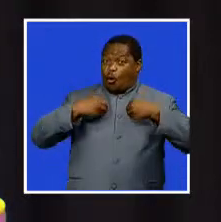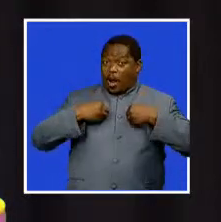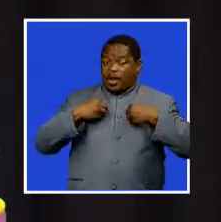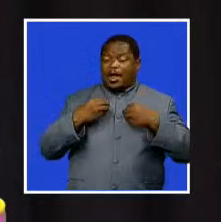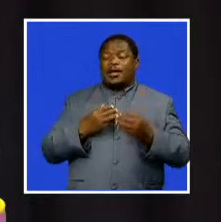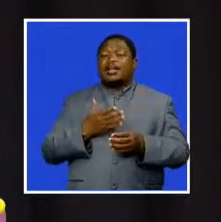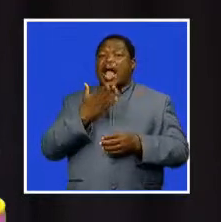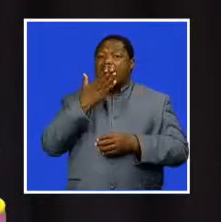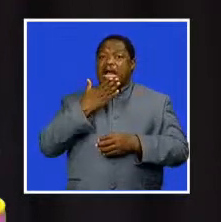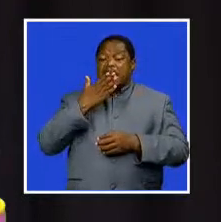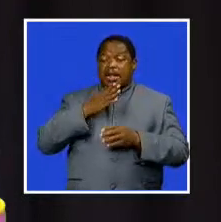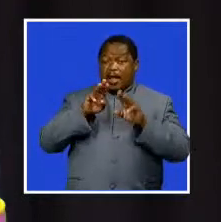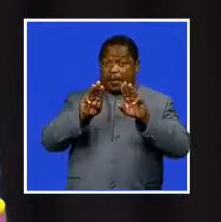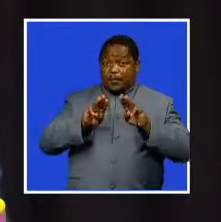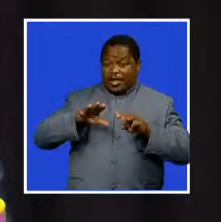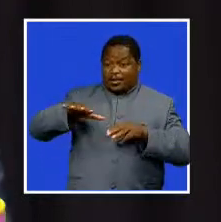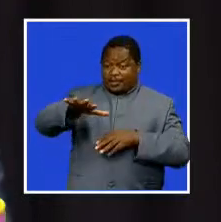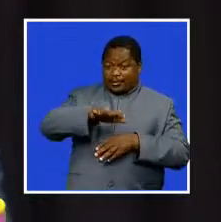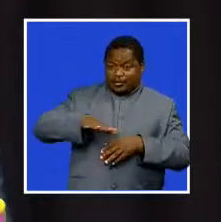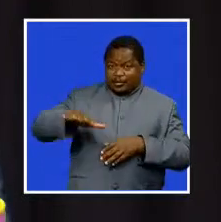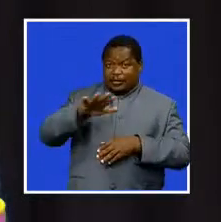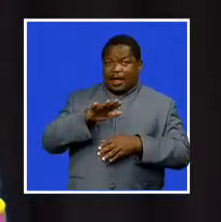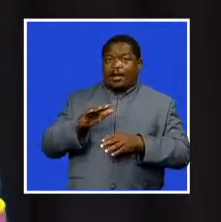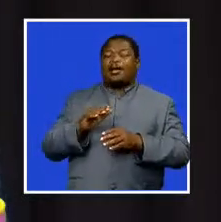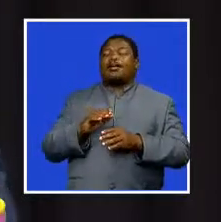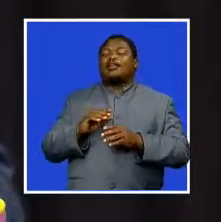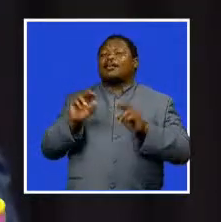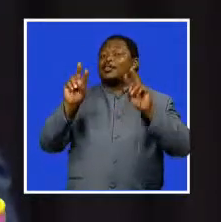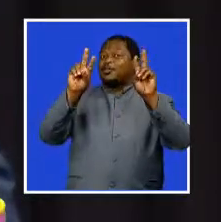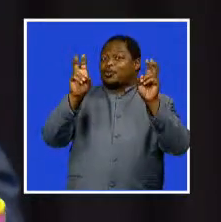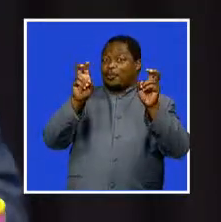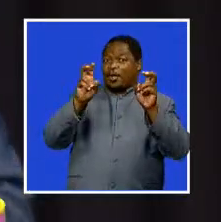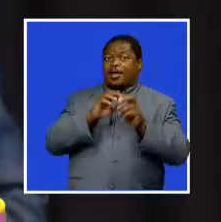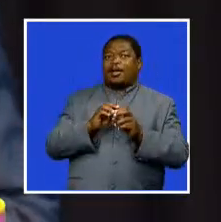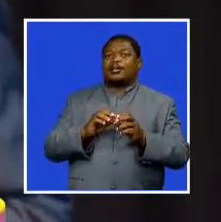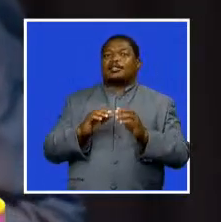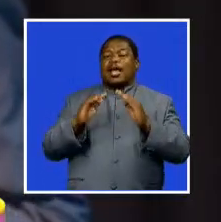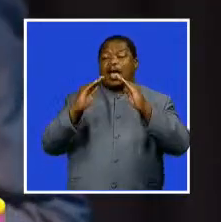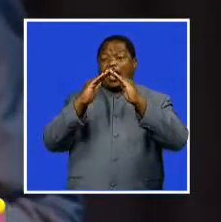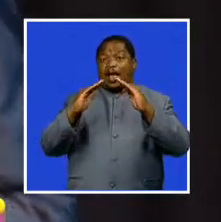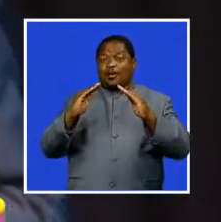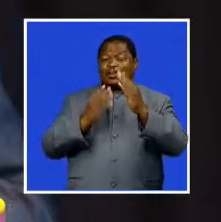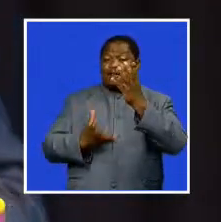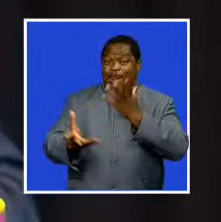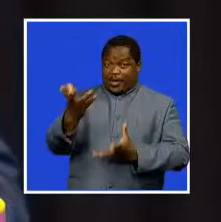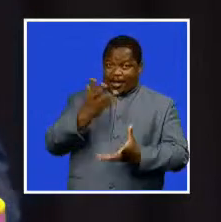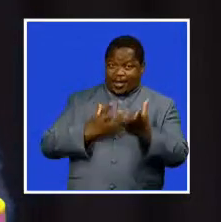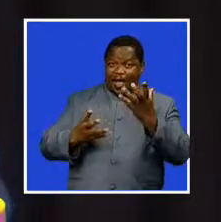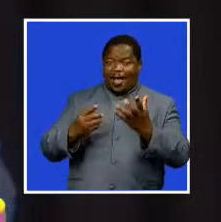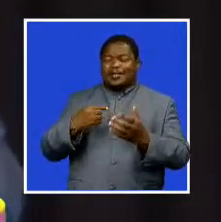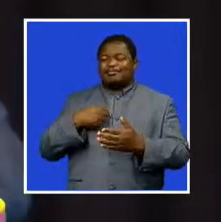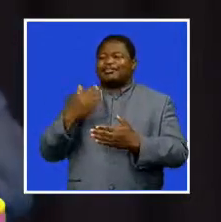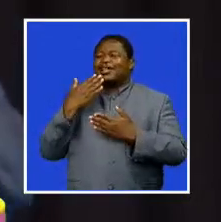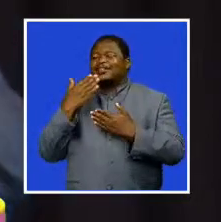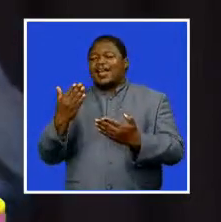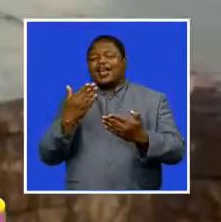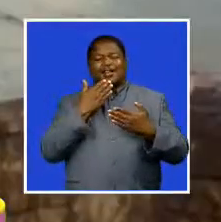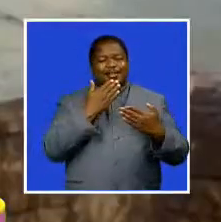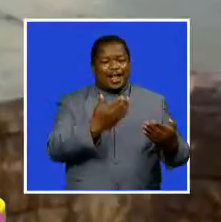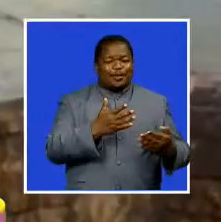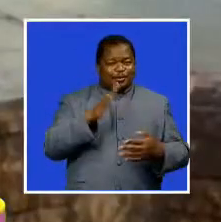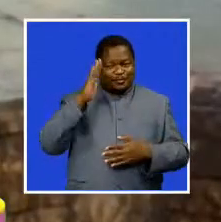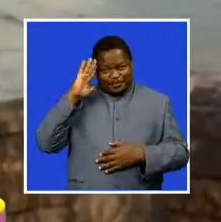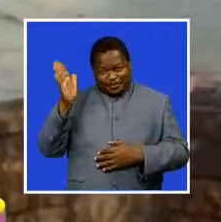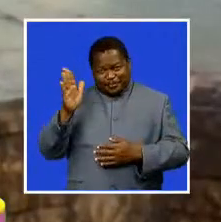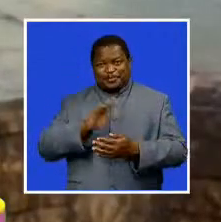House on Fire i-media nani nonke bekunene siyandivusela ekuseni.